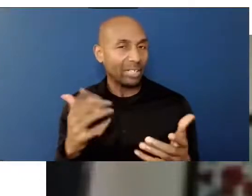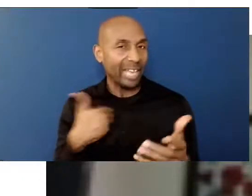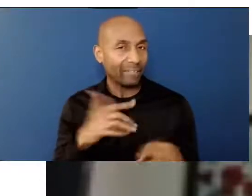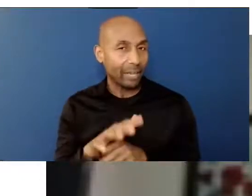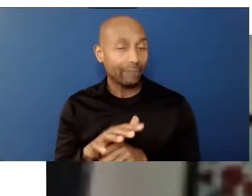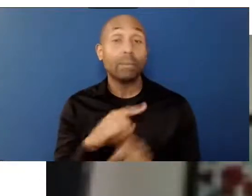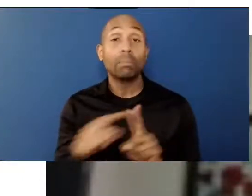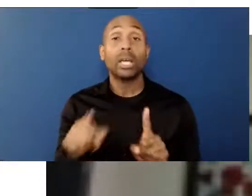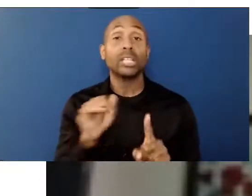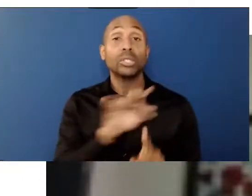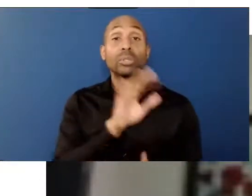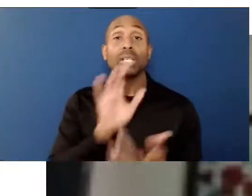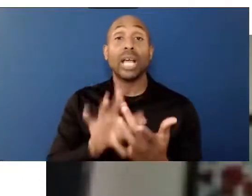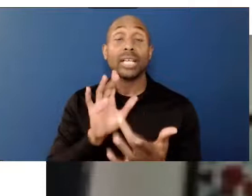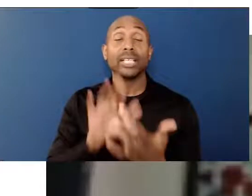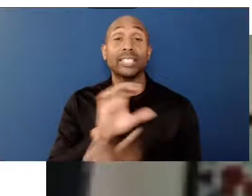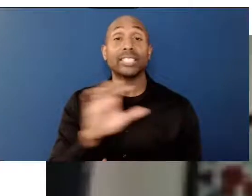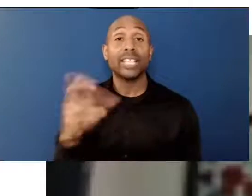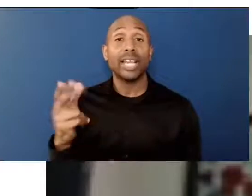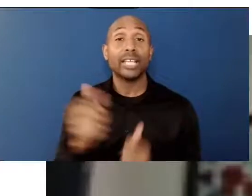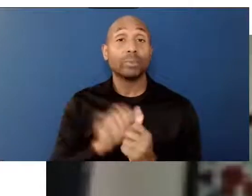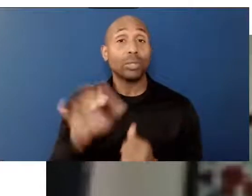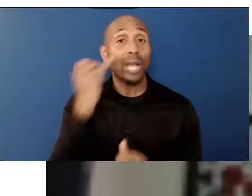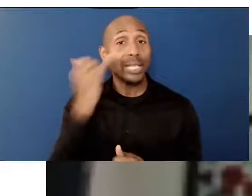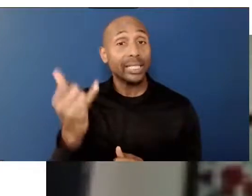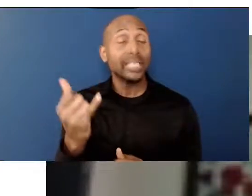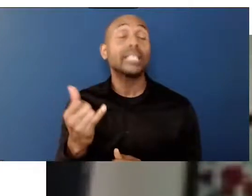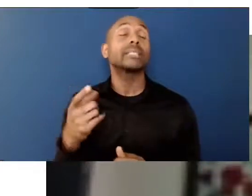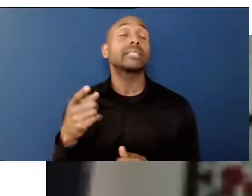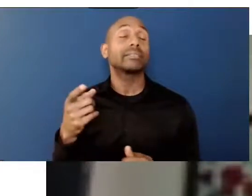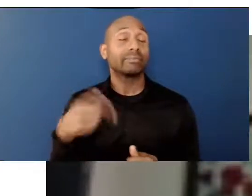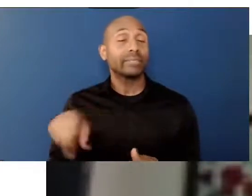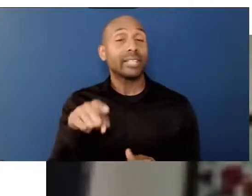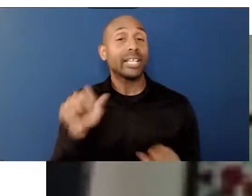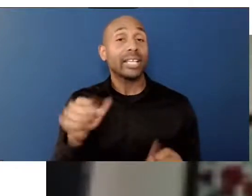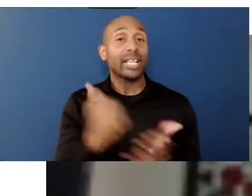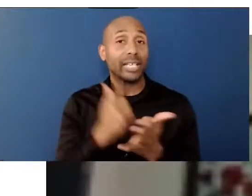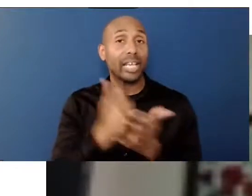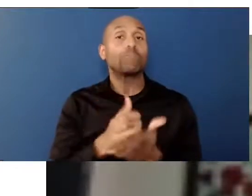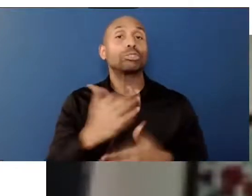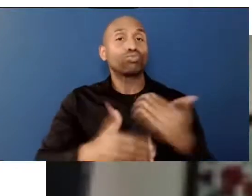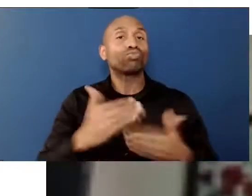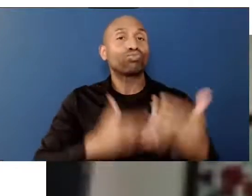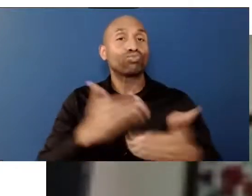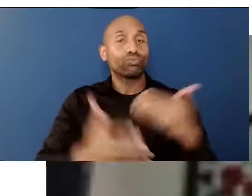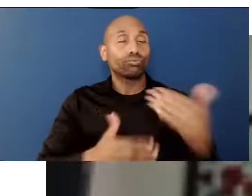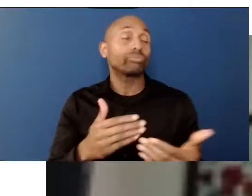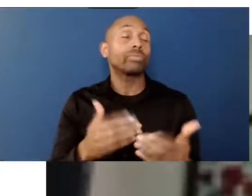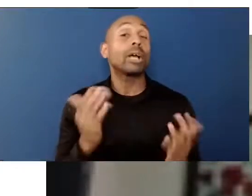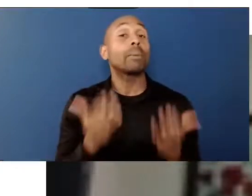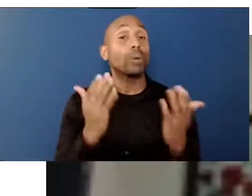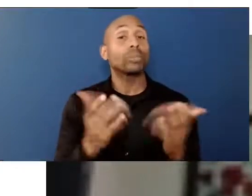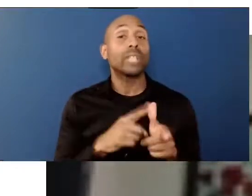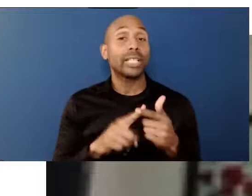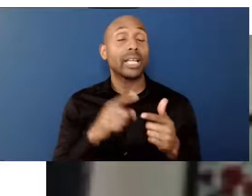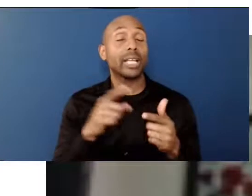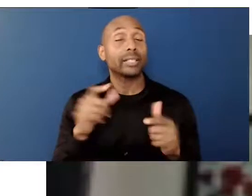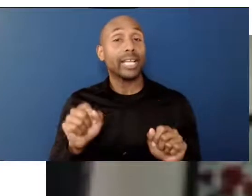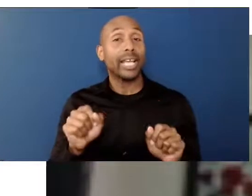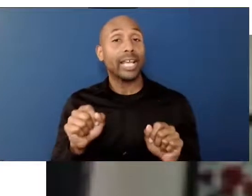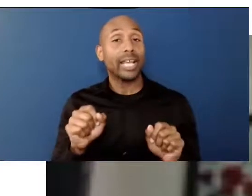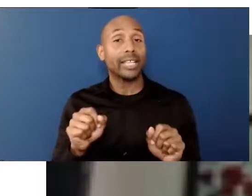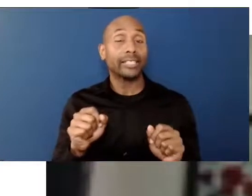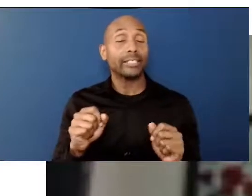could put your, get your proposal going, and it could be considered for a next year. Business accessibility is